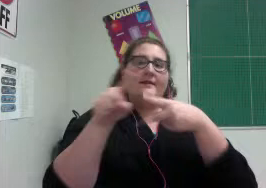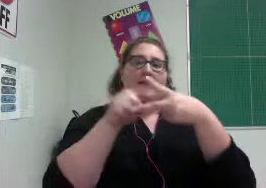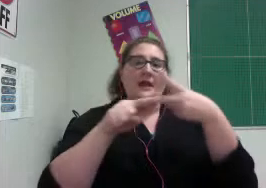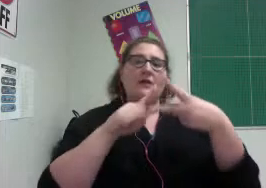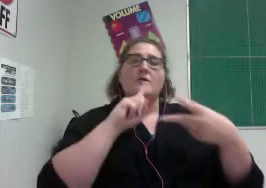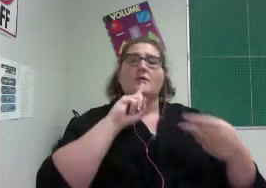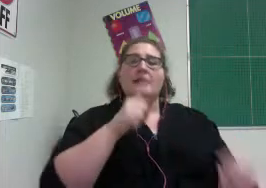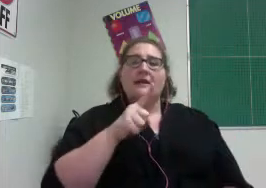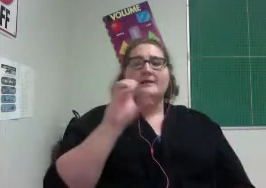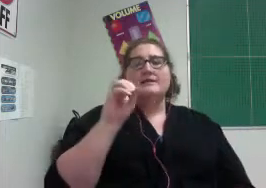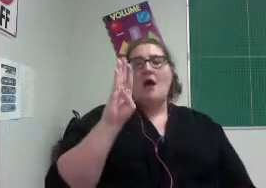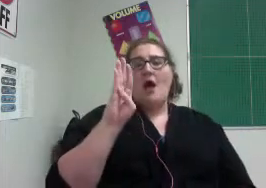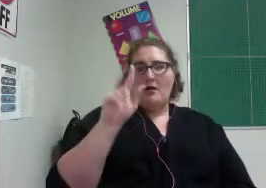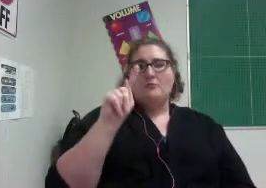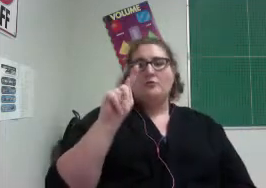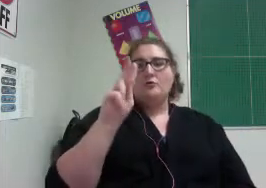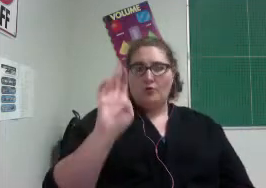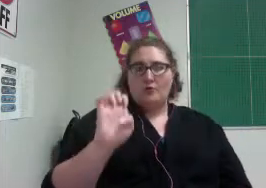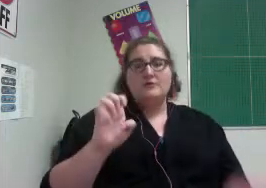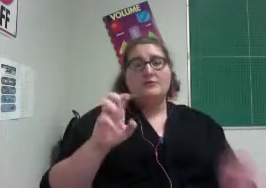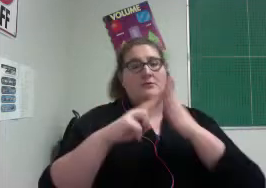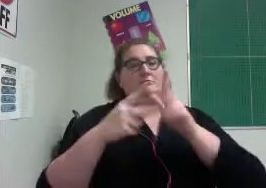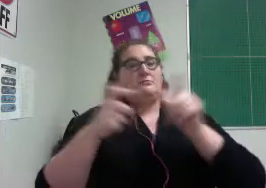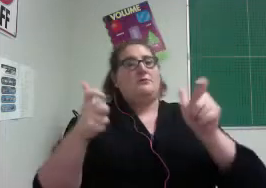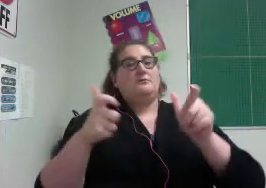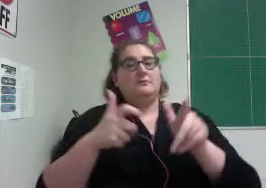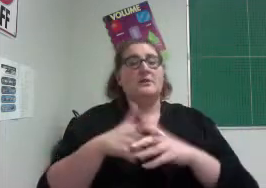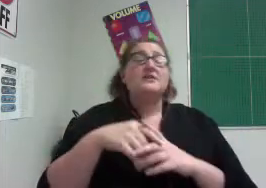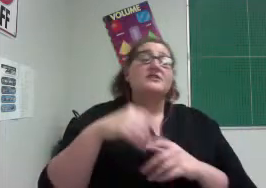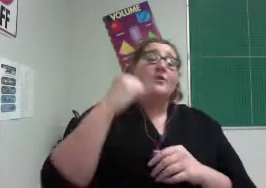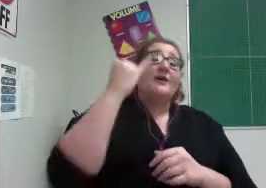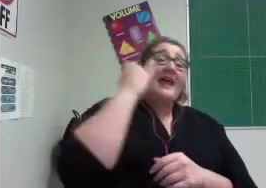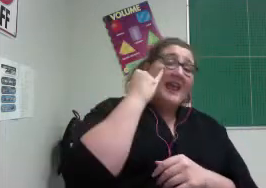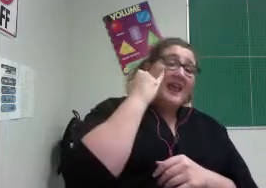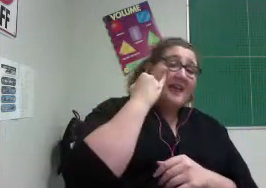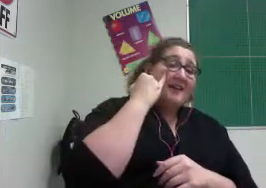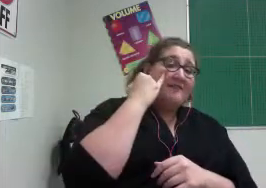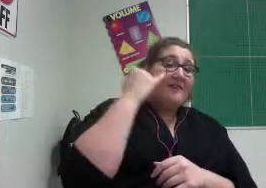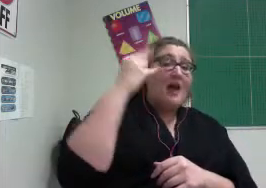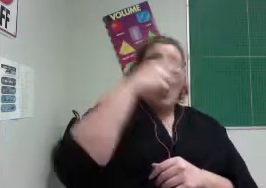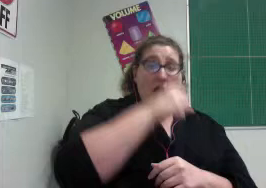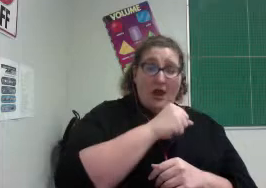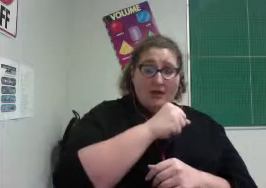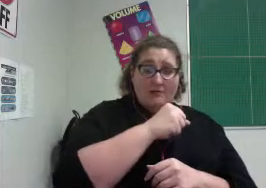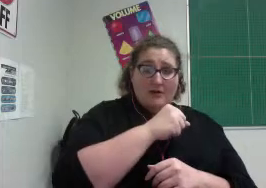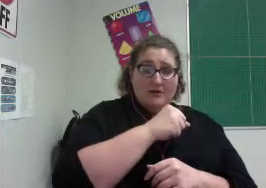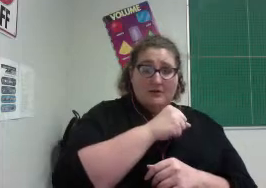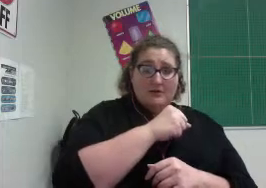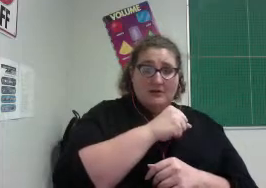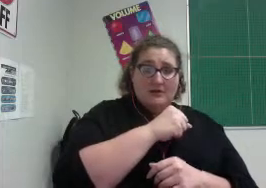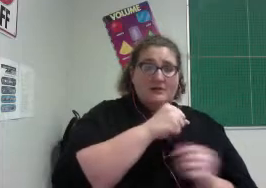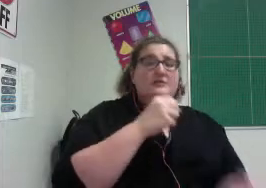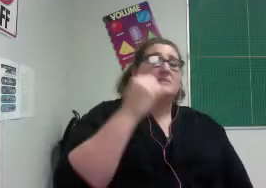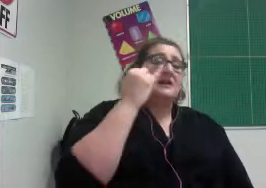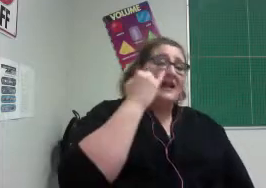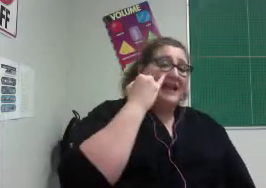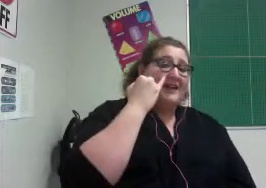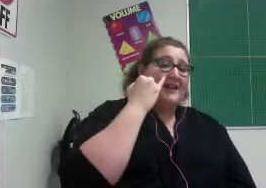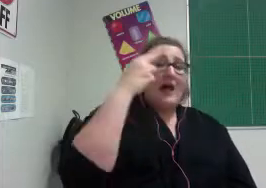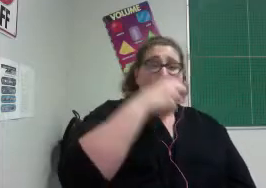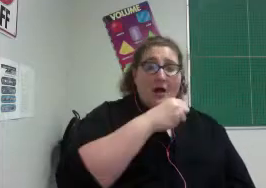the angle is obtuse. Now we know that after the if, it's if the hypothesis, then the conclusion. So we're saying if